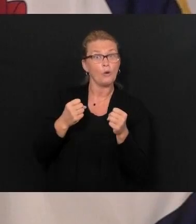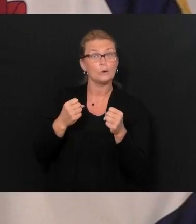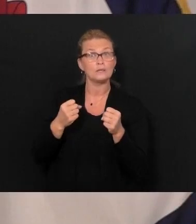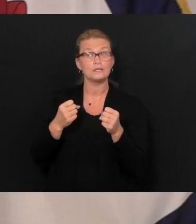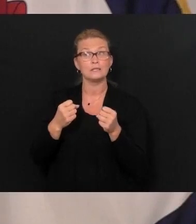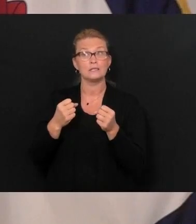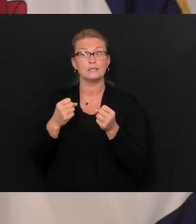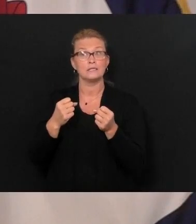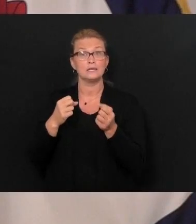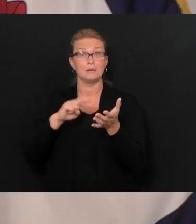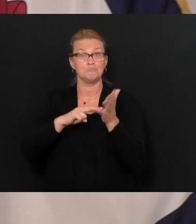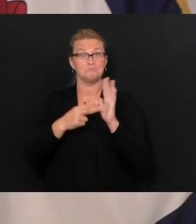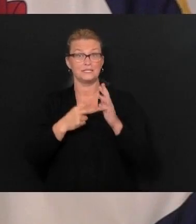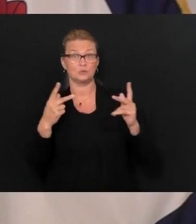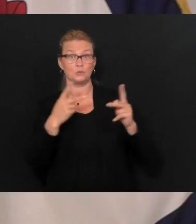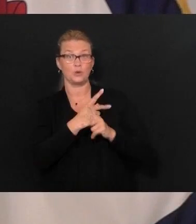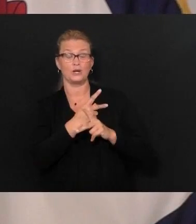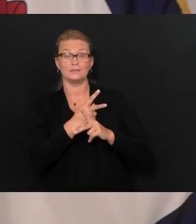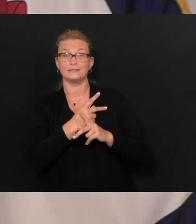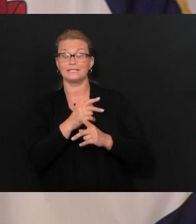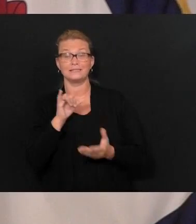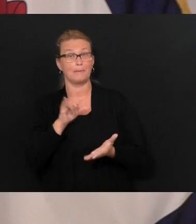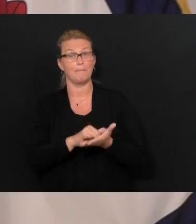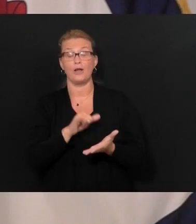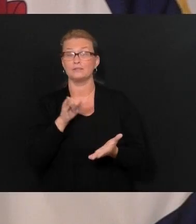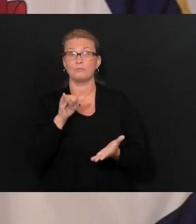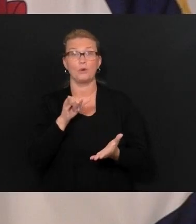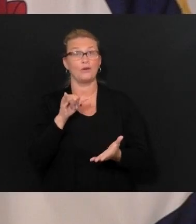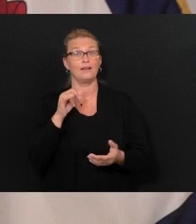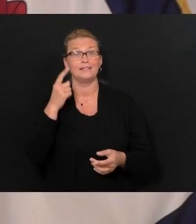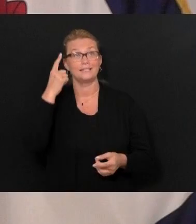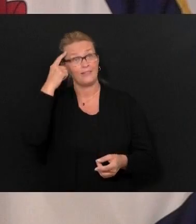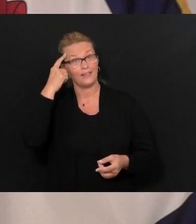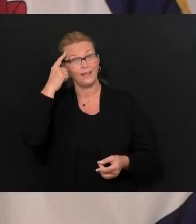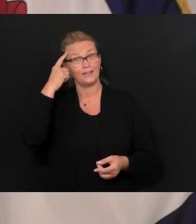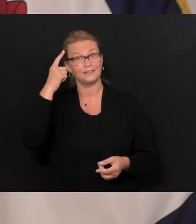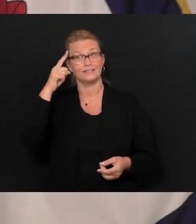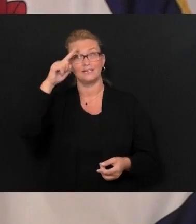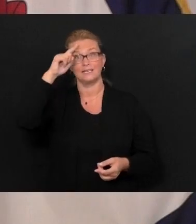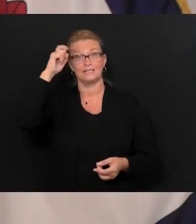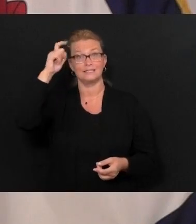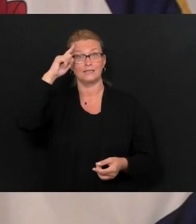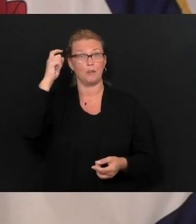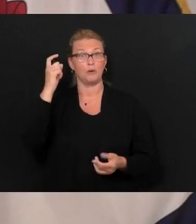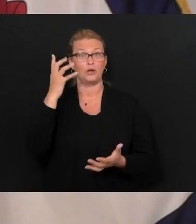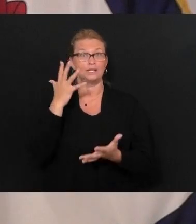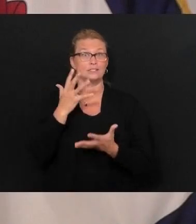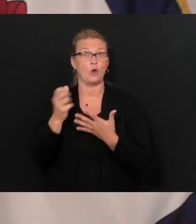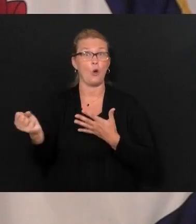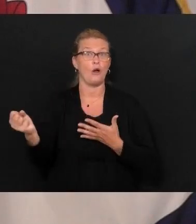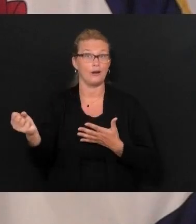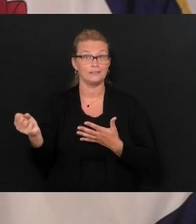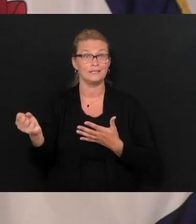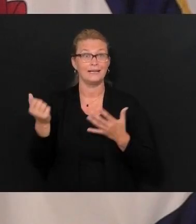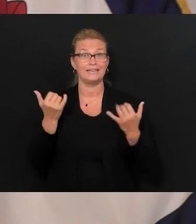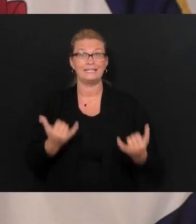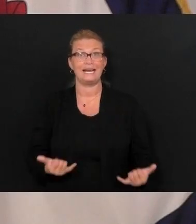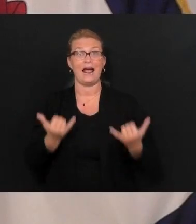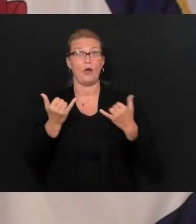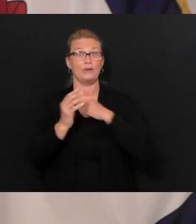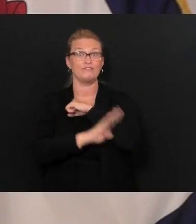it just seems almost impossible to think that the summer's gone and now it's